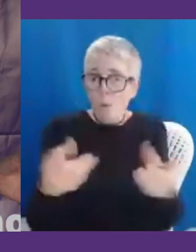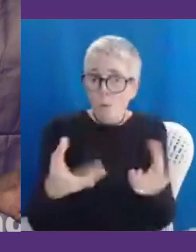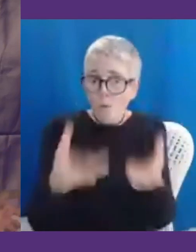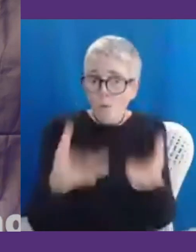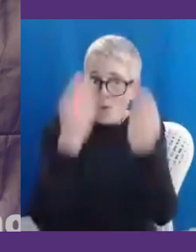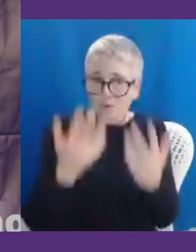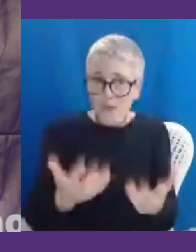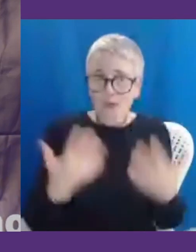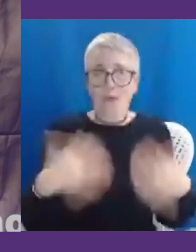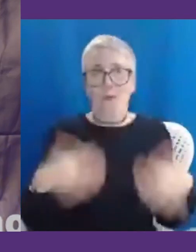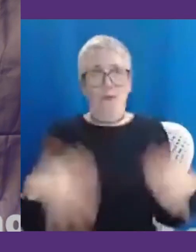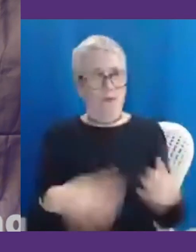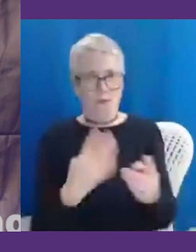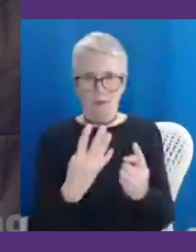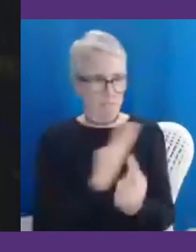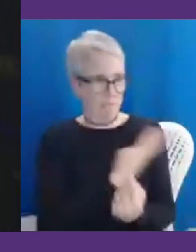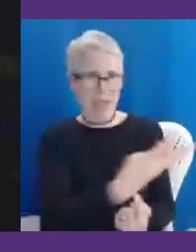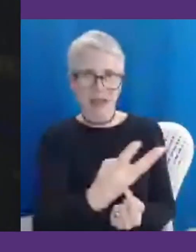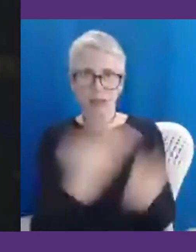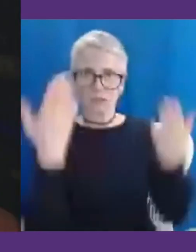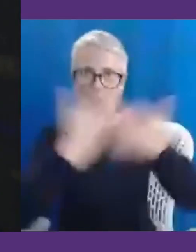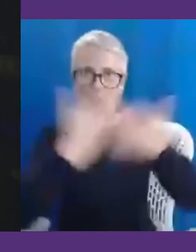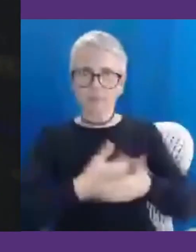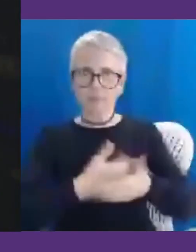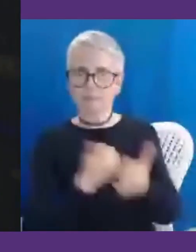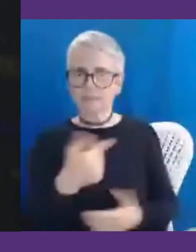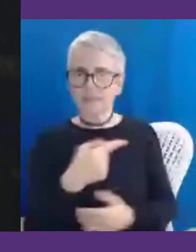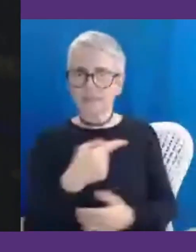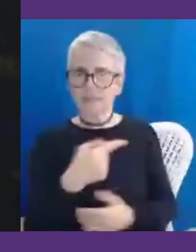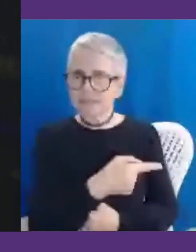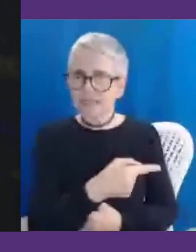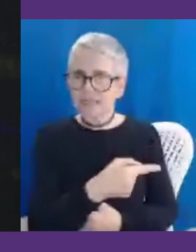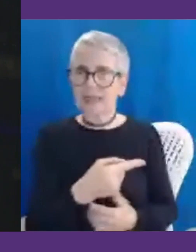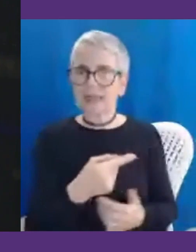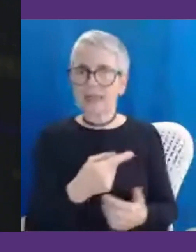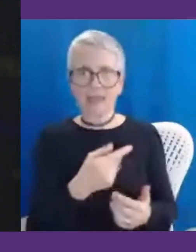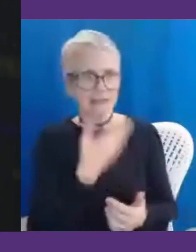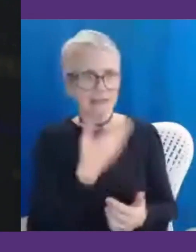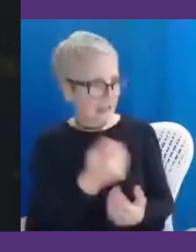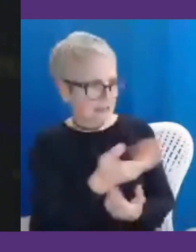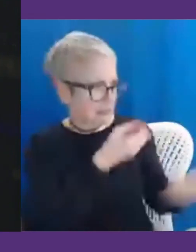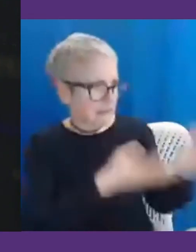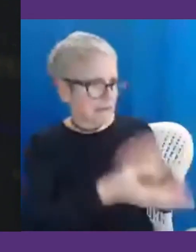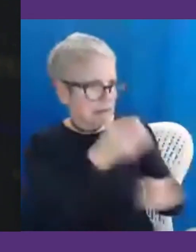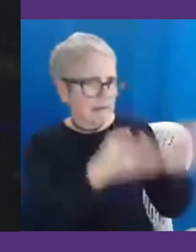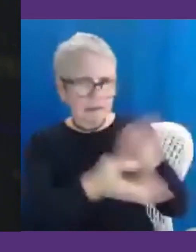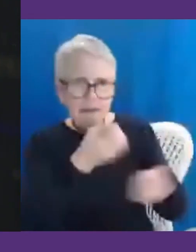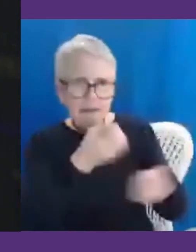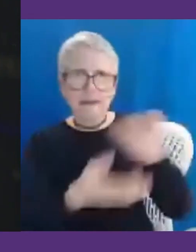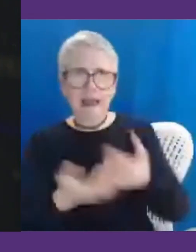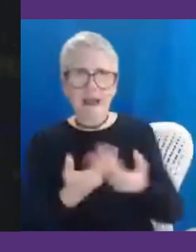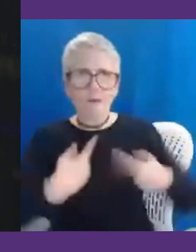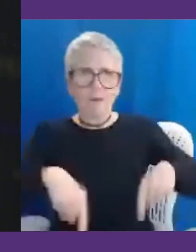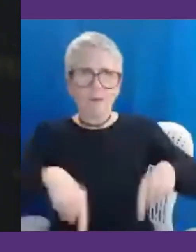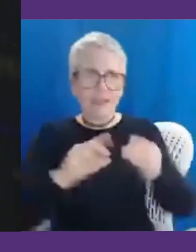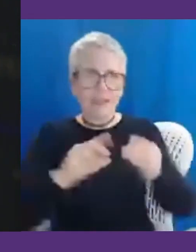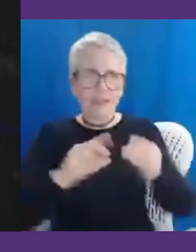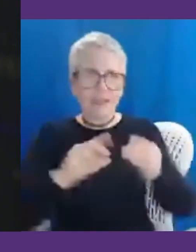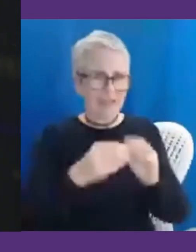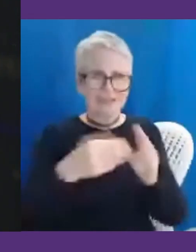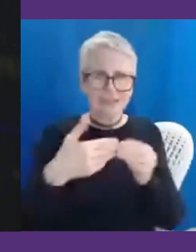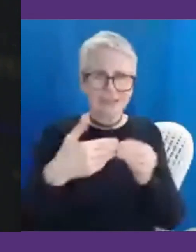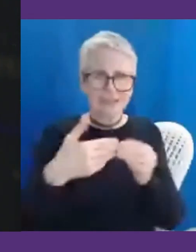here and talking through those different issues and the way that we pull the guidelines together. For Jonathan, who joined